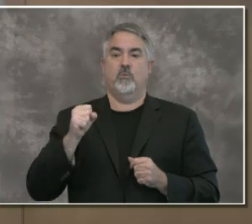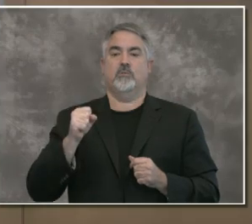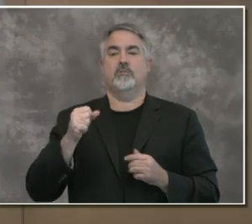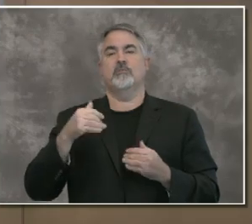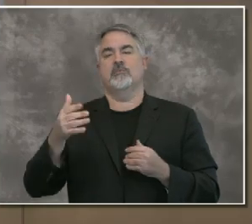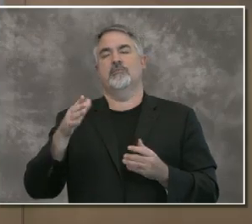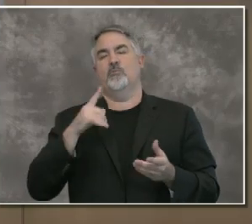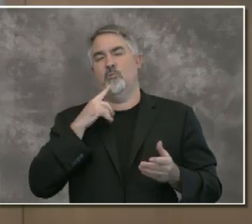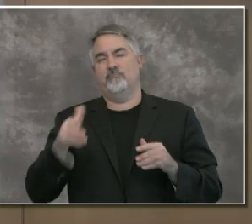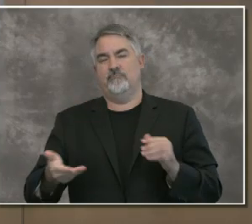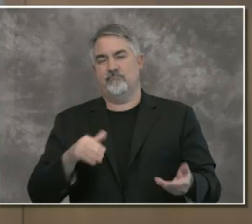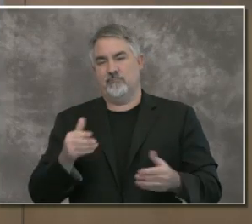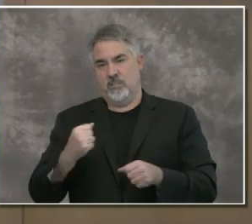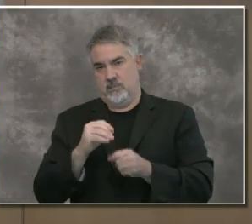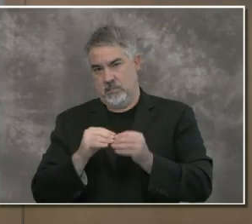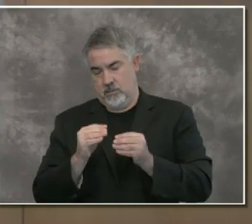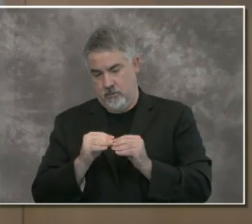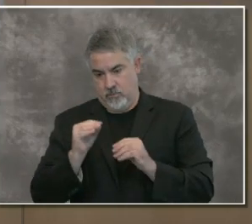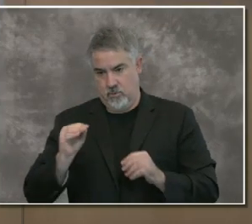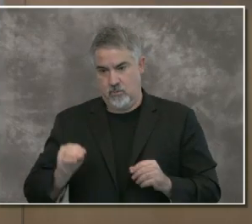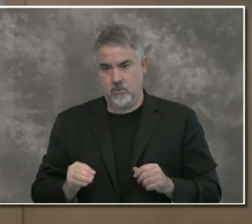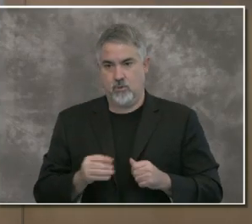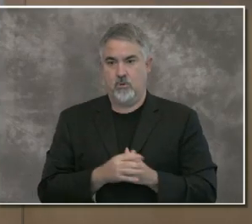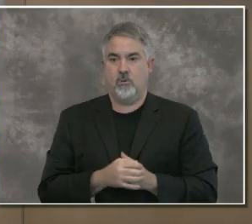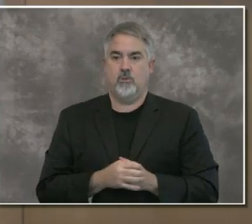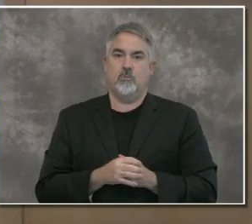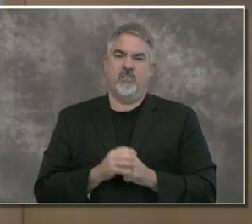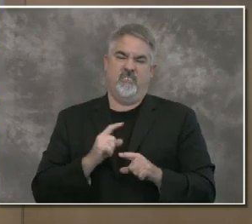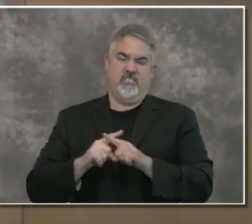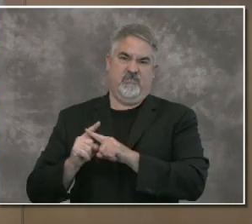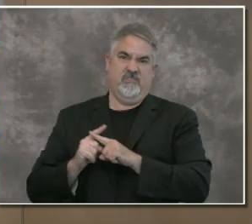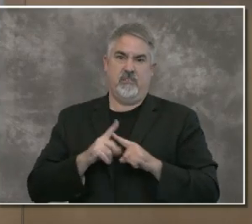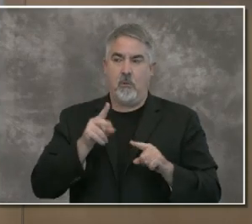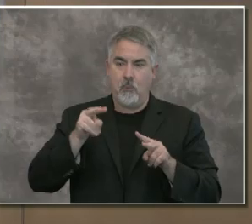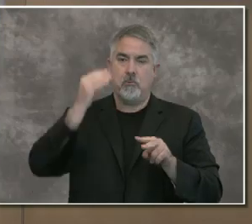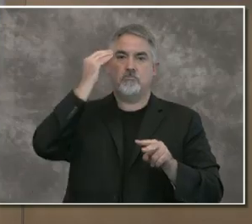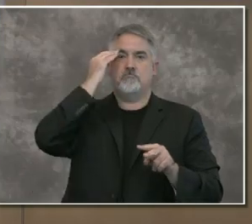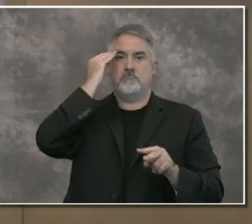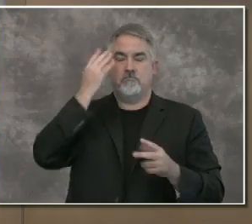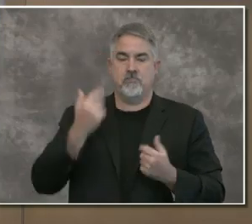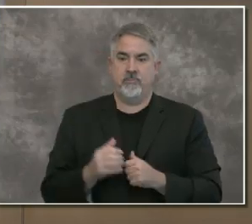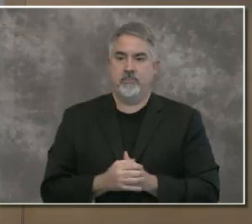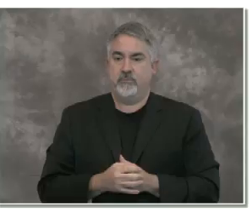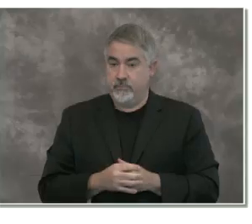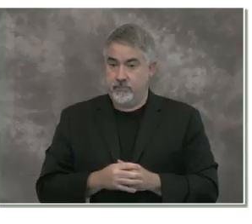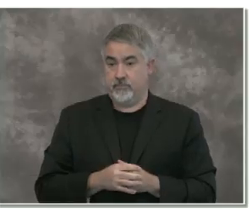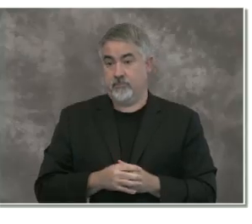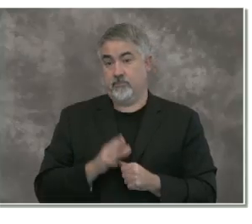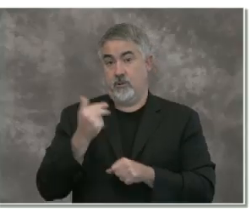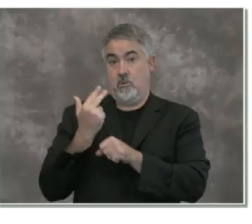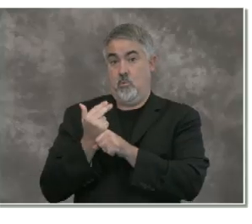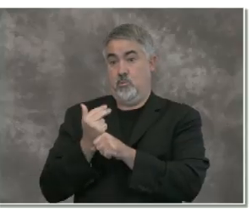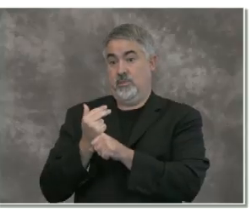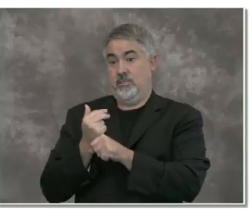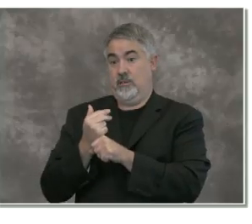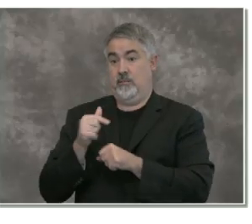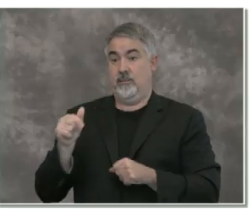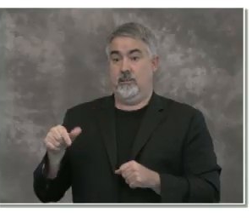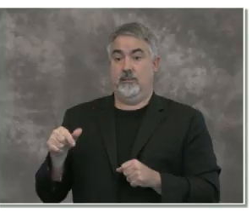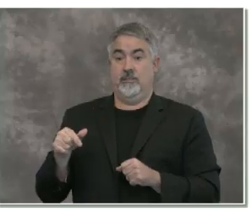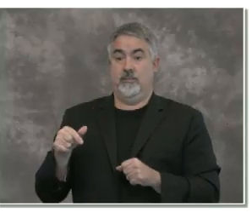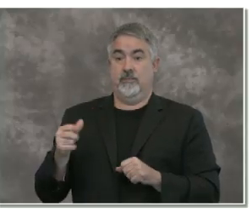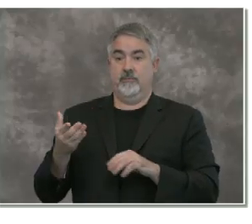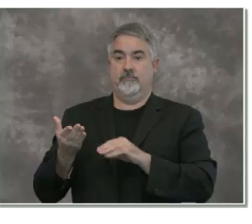racial demographics as well. Motel rooms, slight uptick in one, slight downtick in the other one,